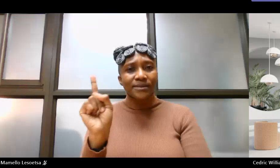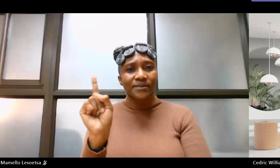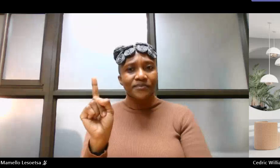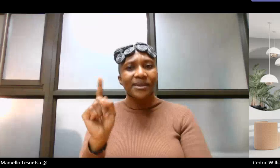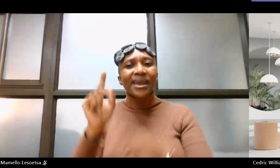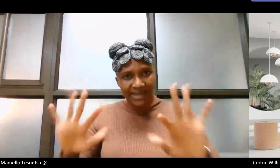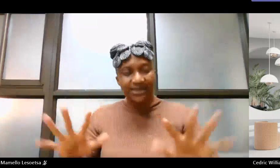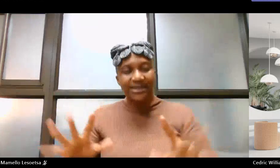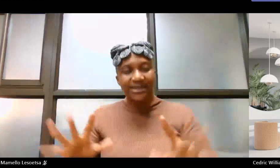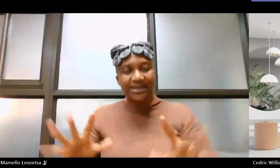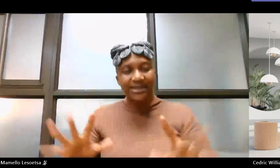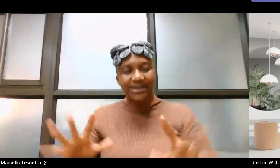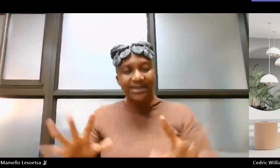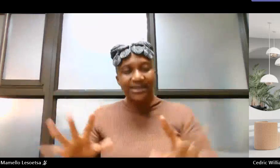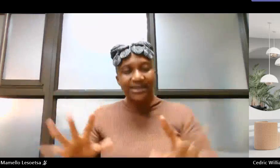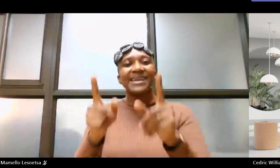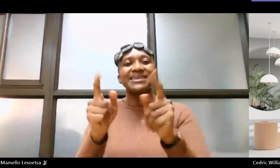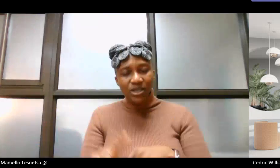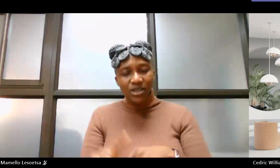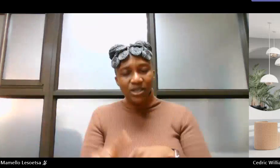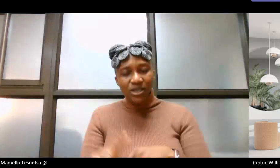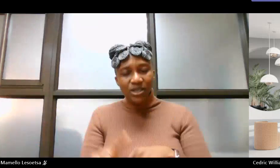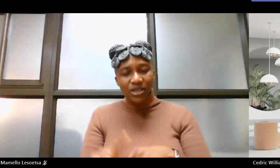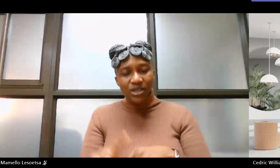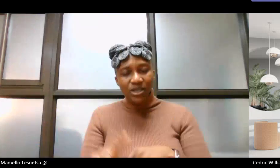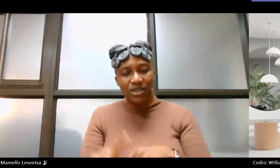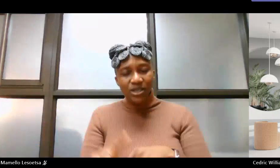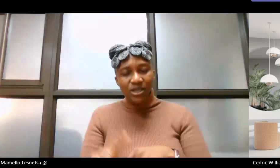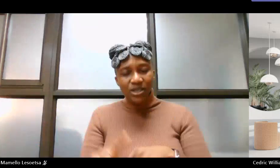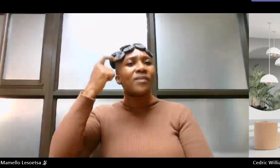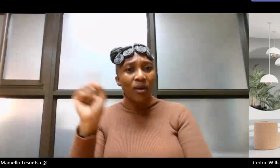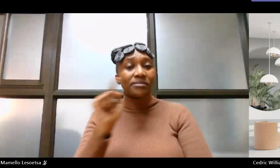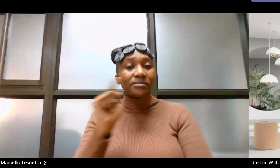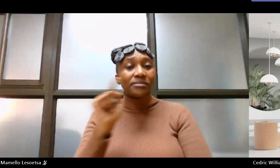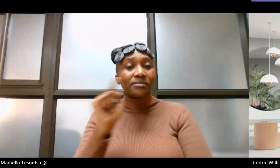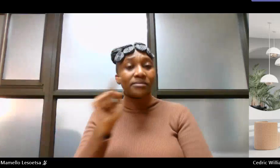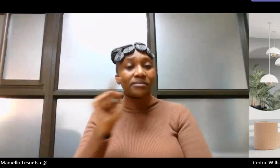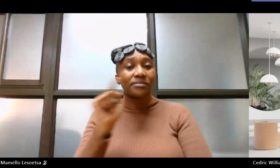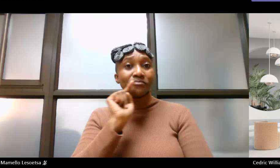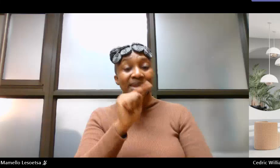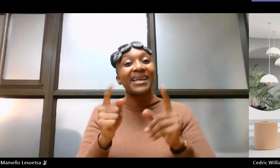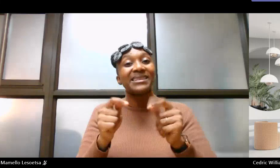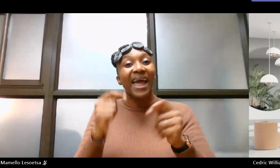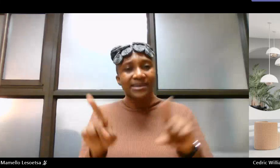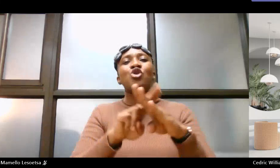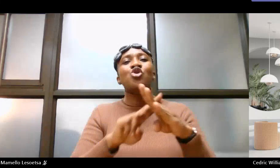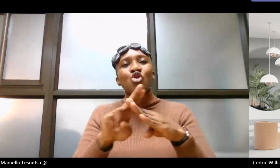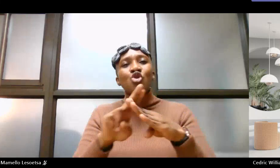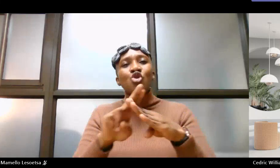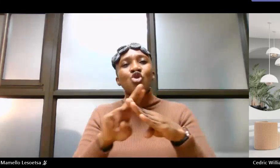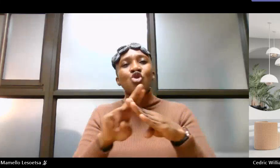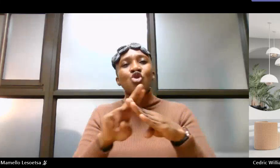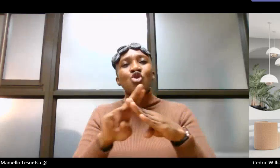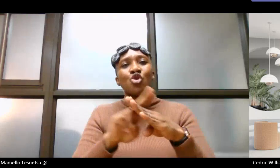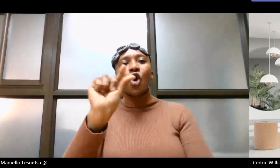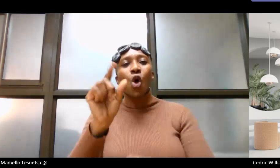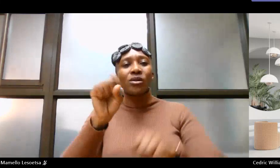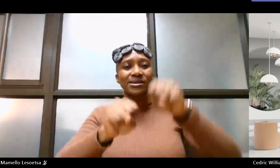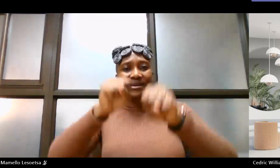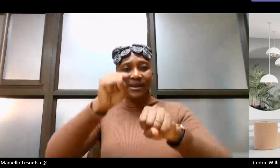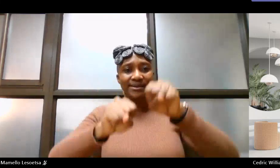people want to believe that which has been tested and has been used as gold standard. And this,